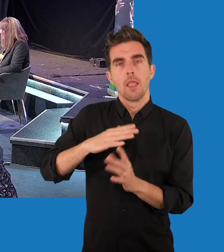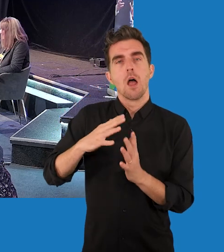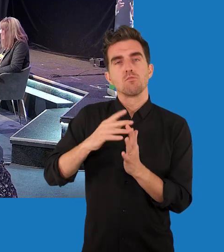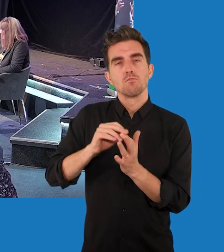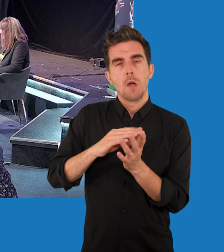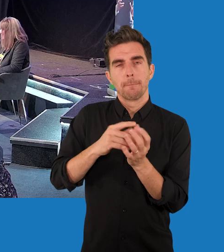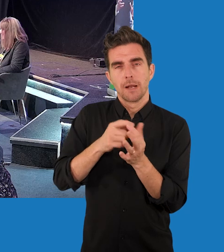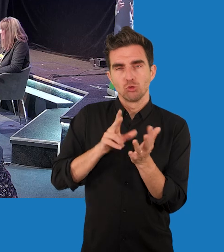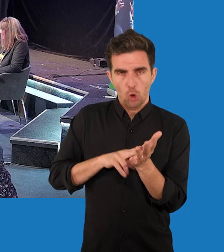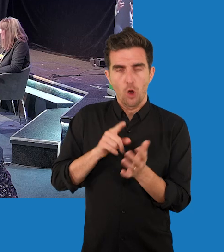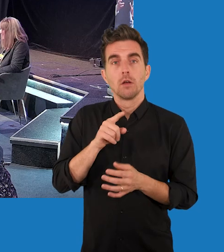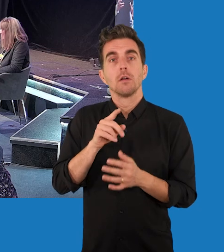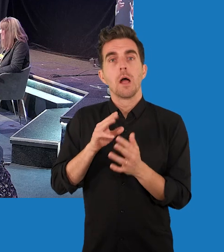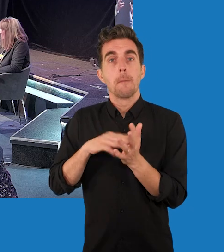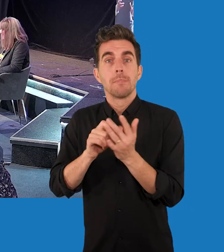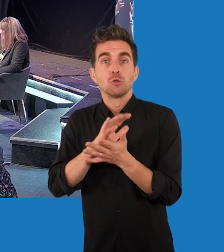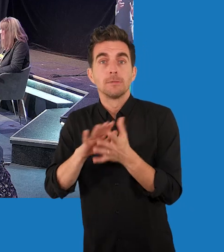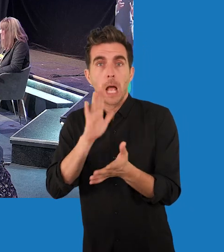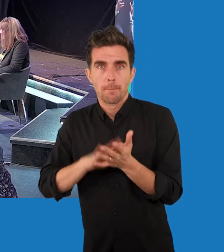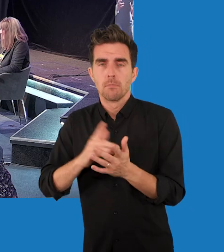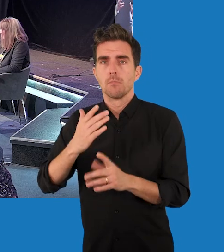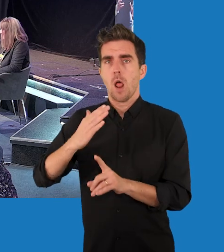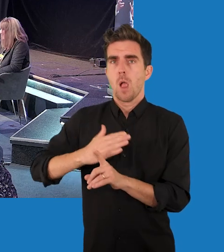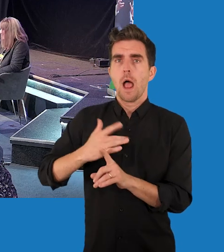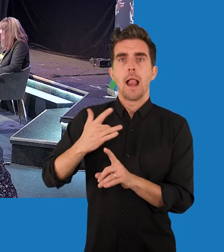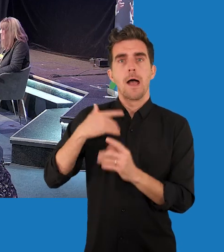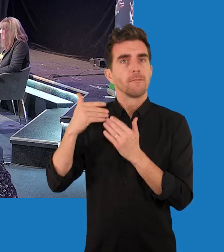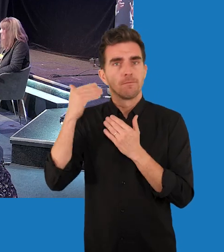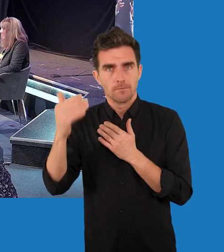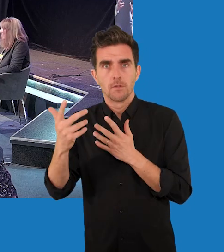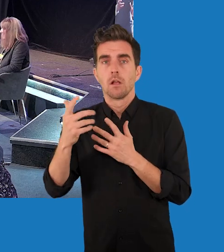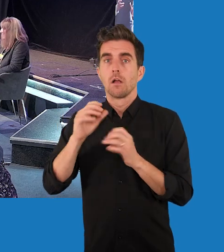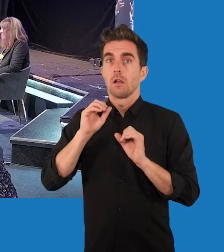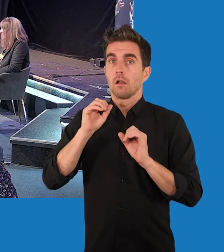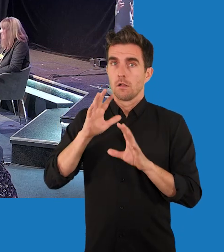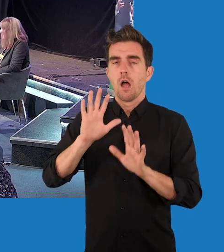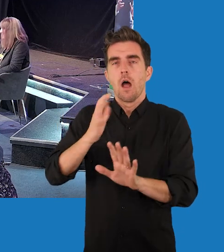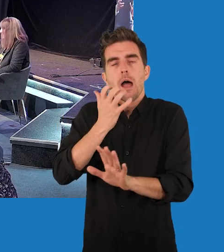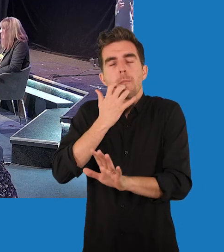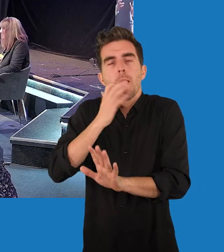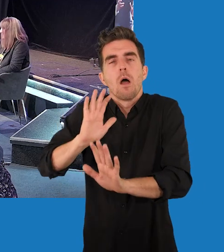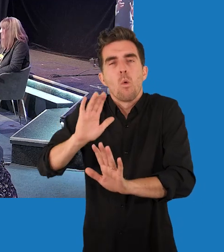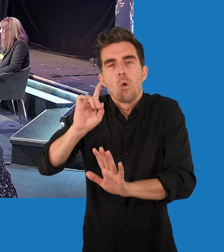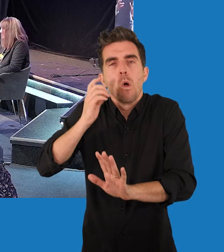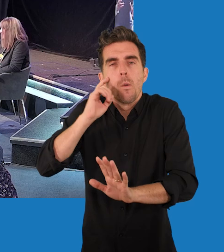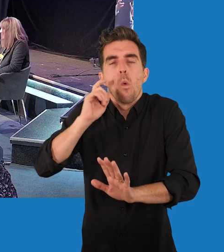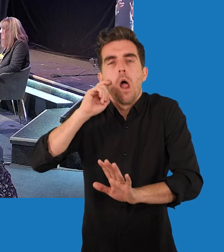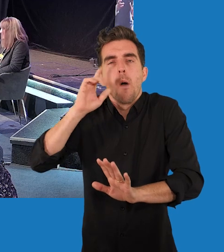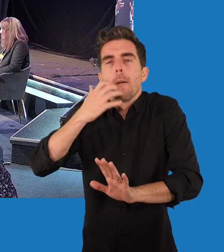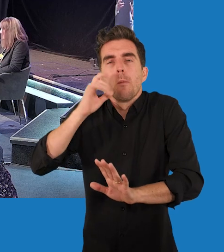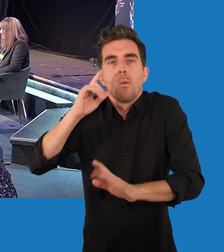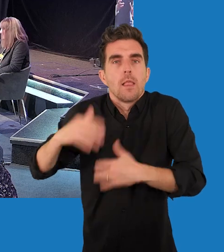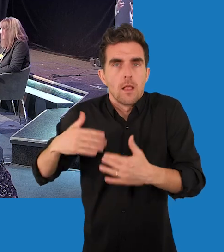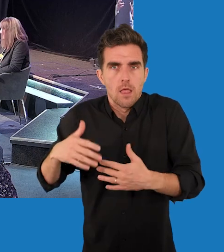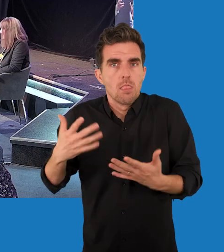South Wimbledon, and yet Mitcham, with its lower life expectancy, is still being told it's